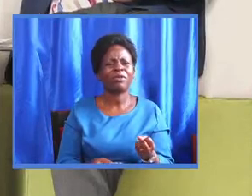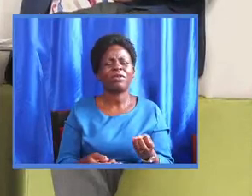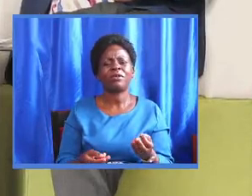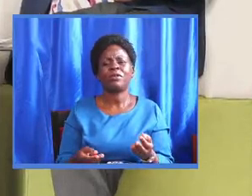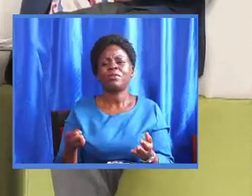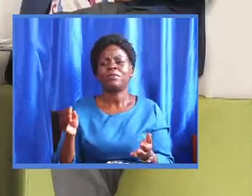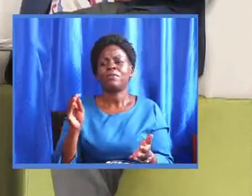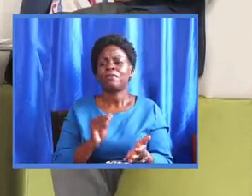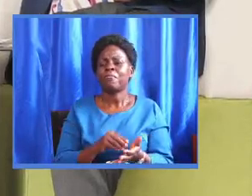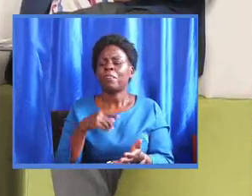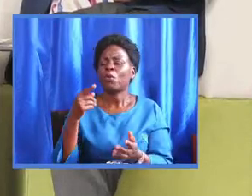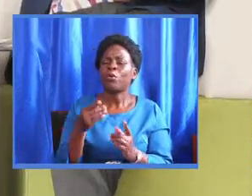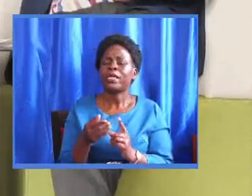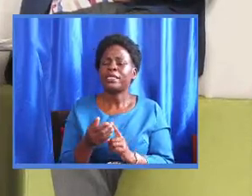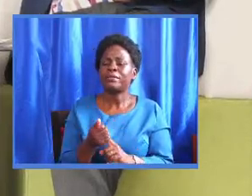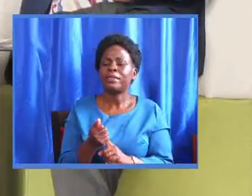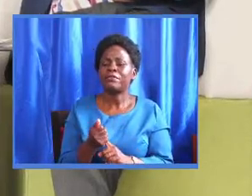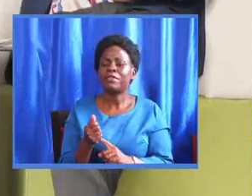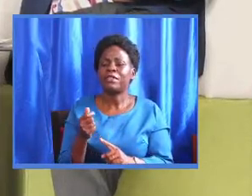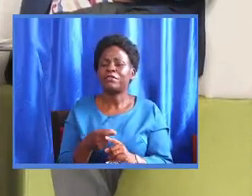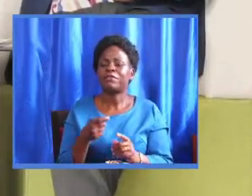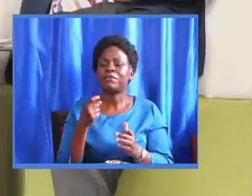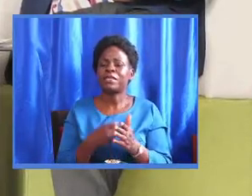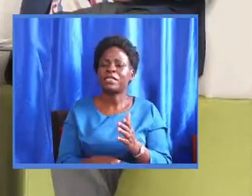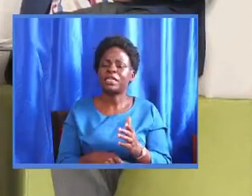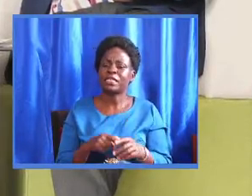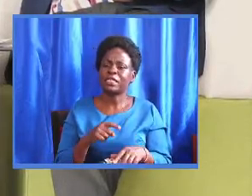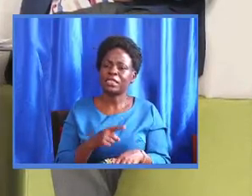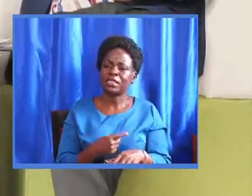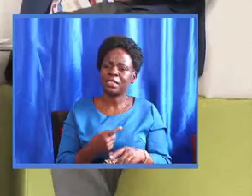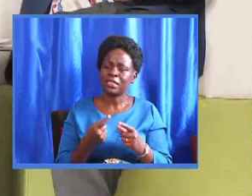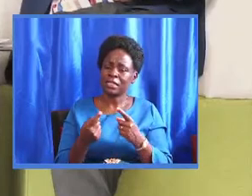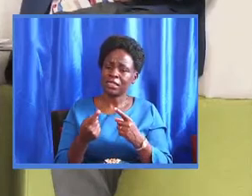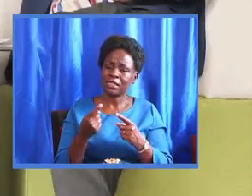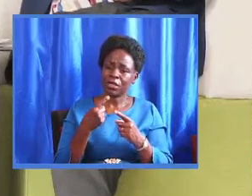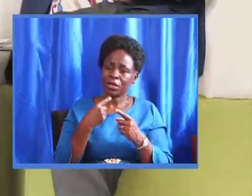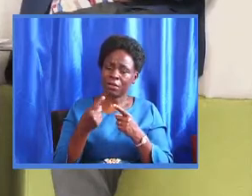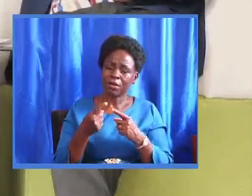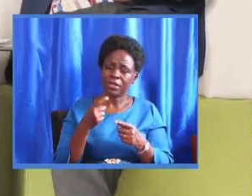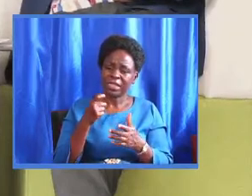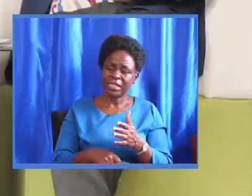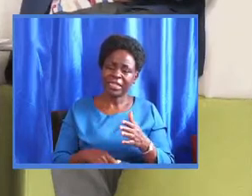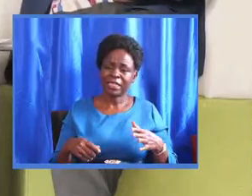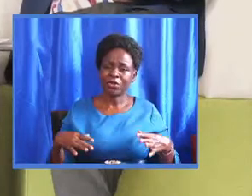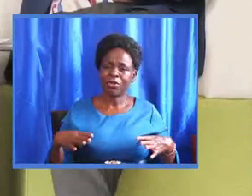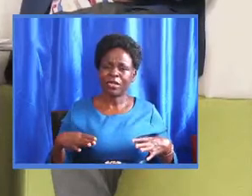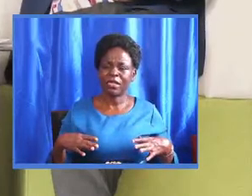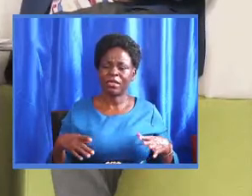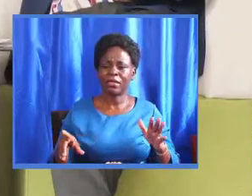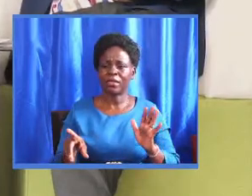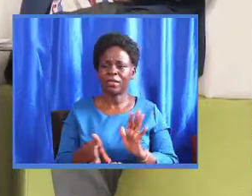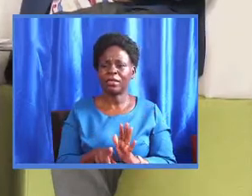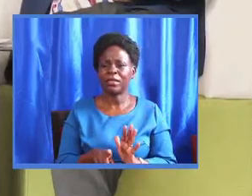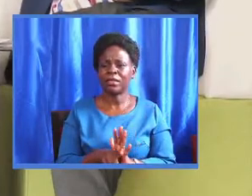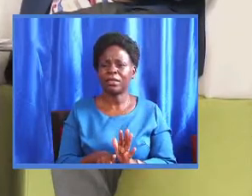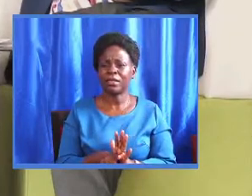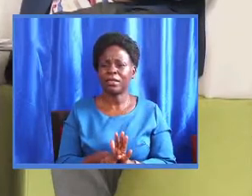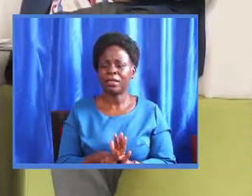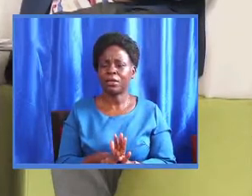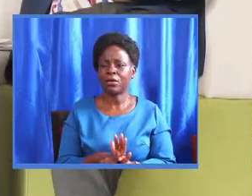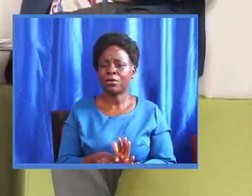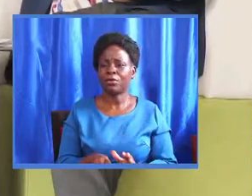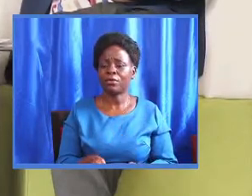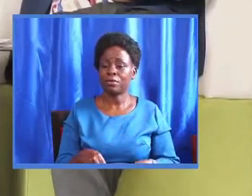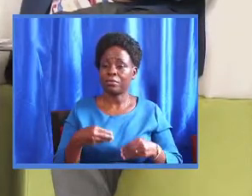Again, who is benefiting when these taxes come? When it comes to a tax holiday, the law is open. It gave a threshold